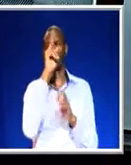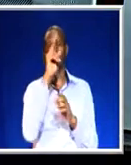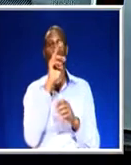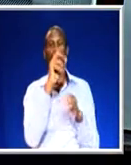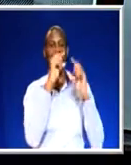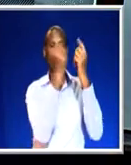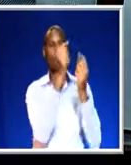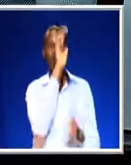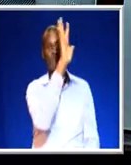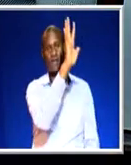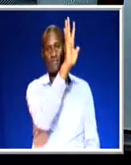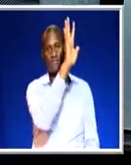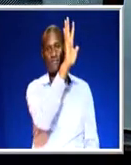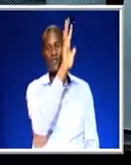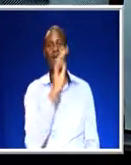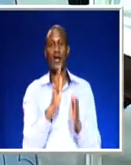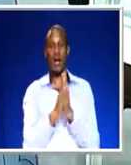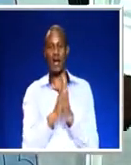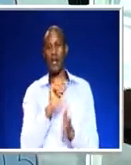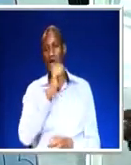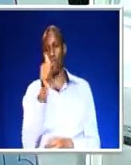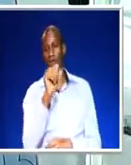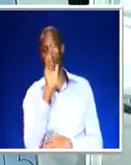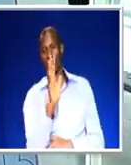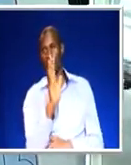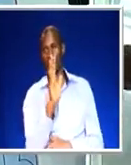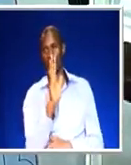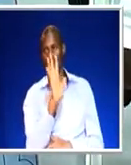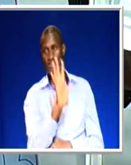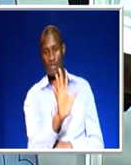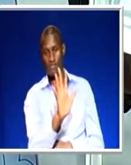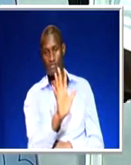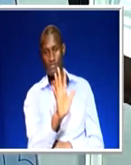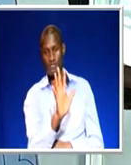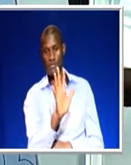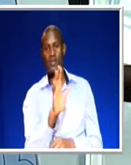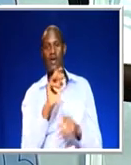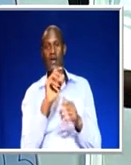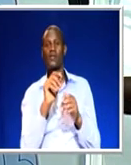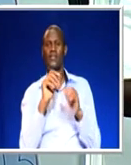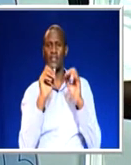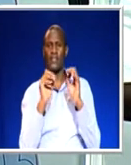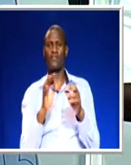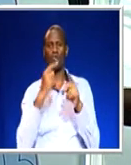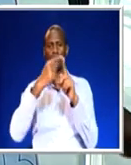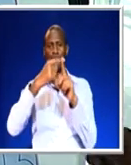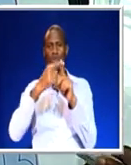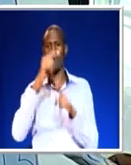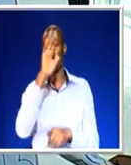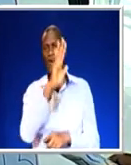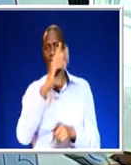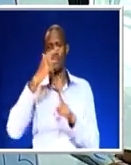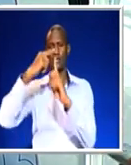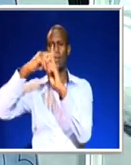group of 5 here and another group of 5. When you total 5